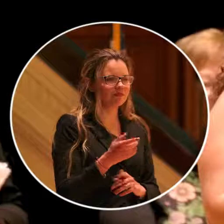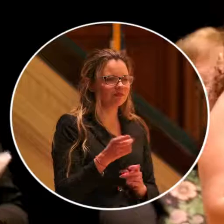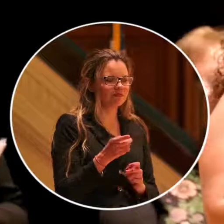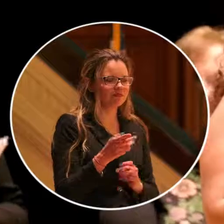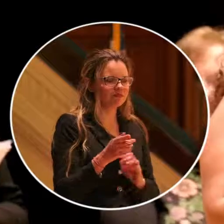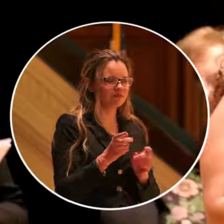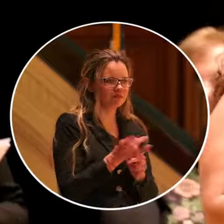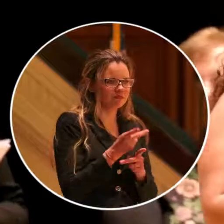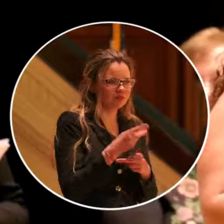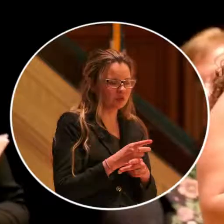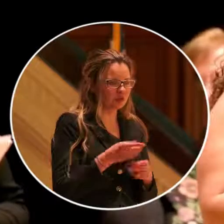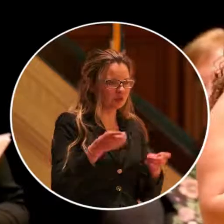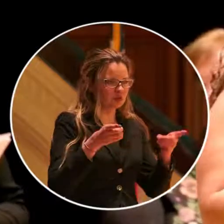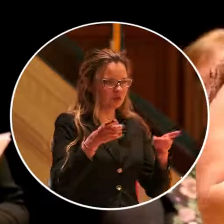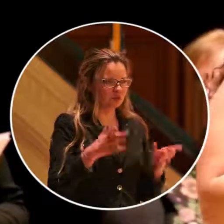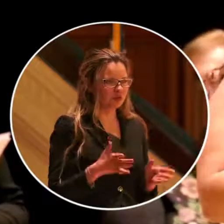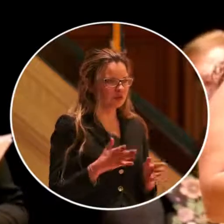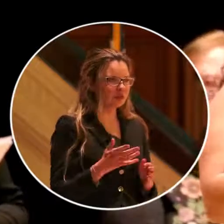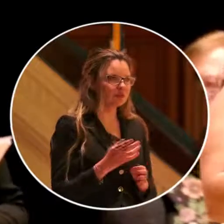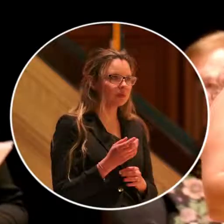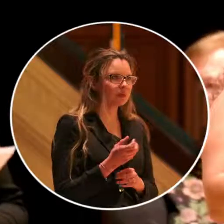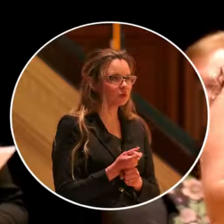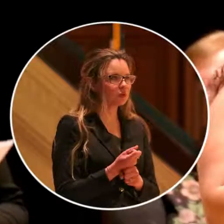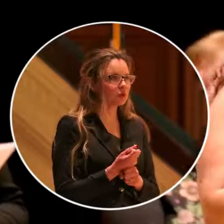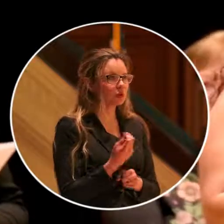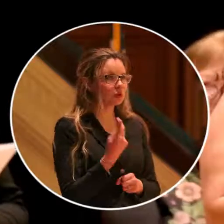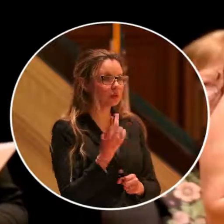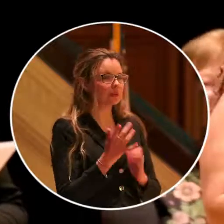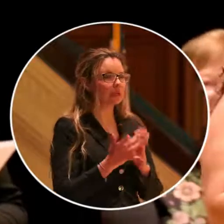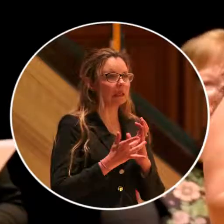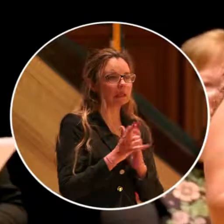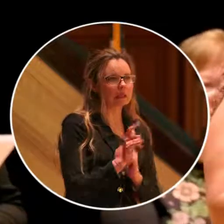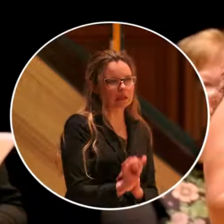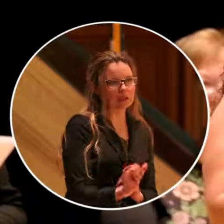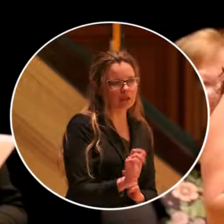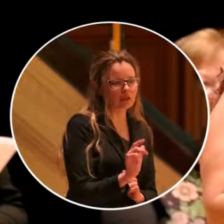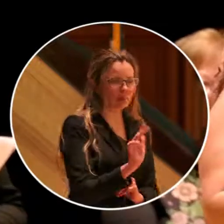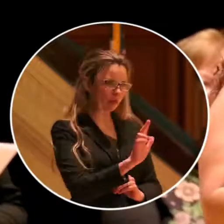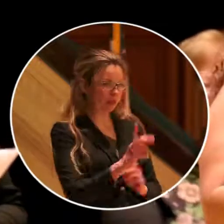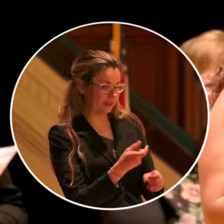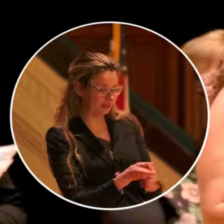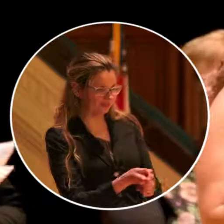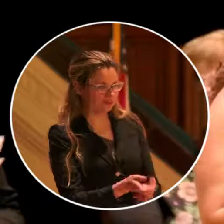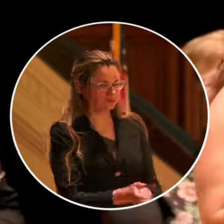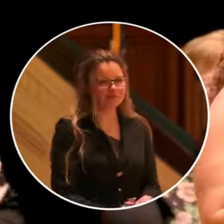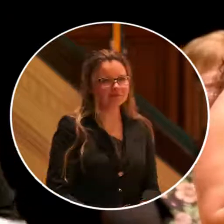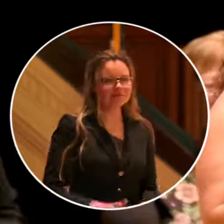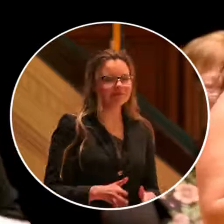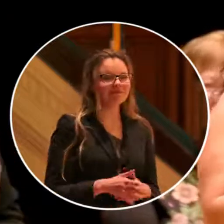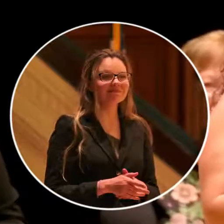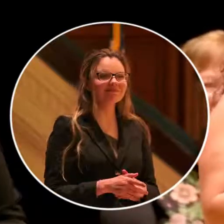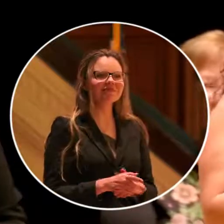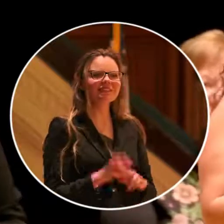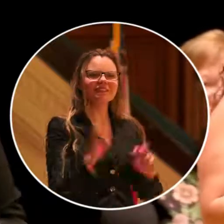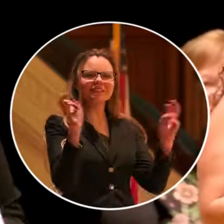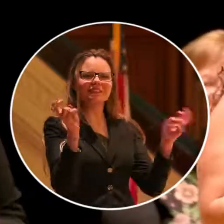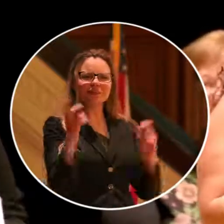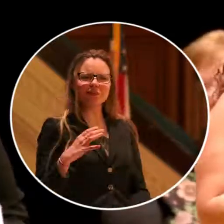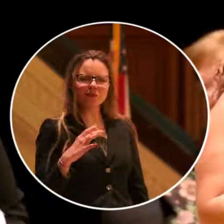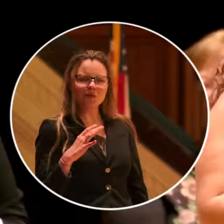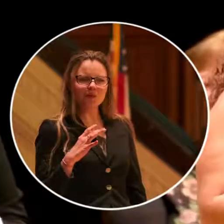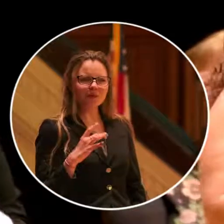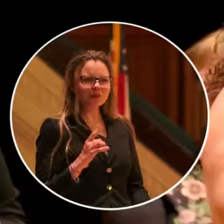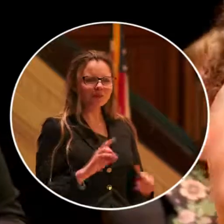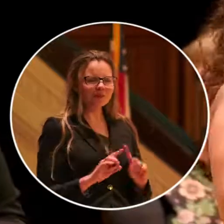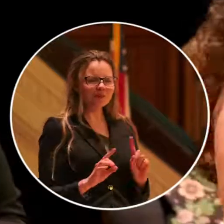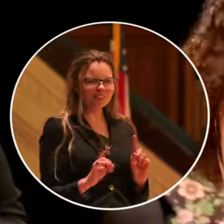Mother Rochester for the past 2, technically 3 years. The title's pretty cool, but it really